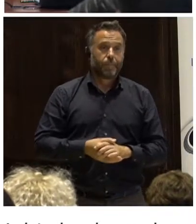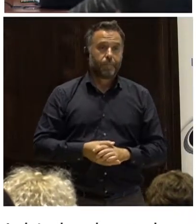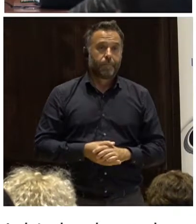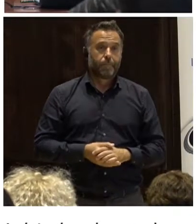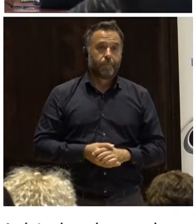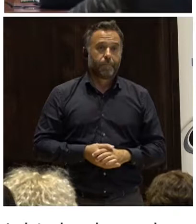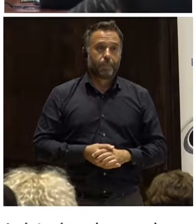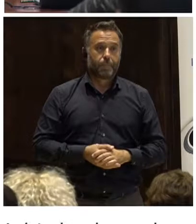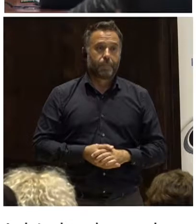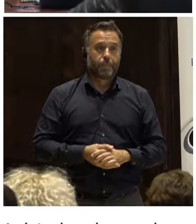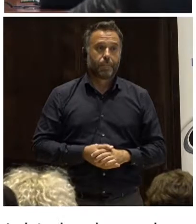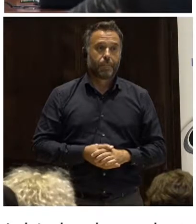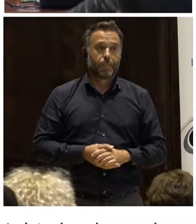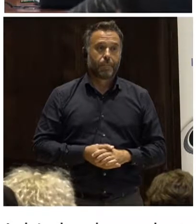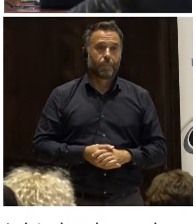show you.